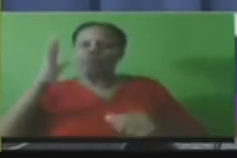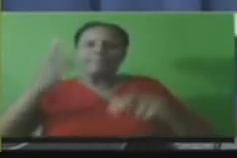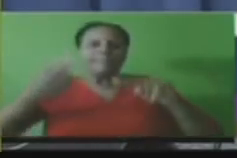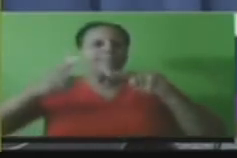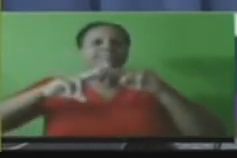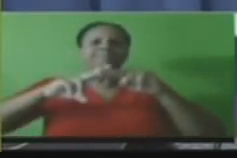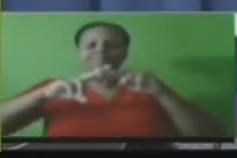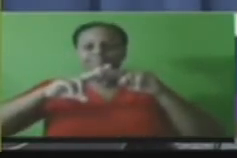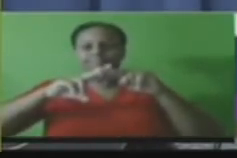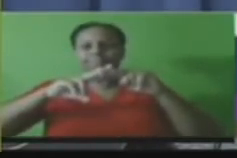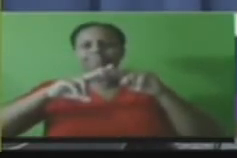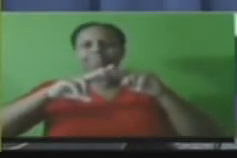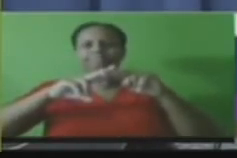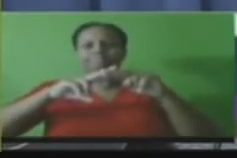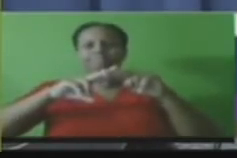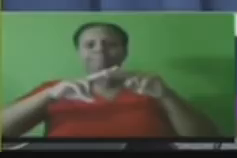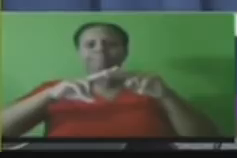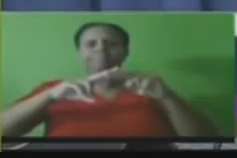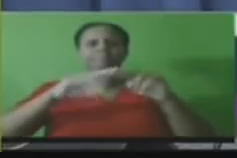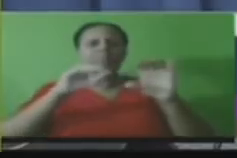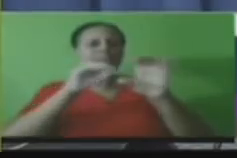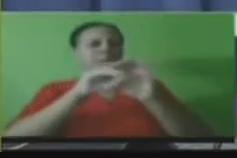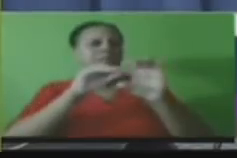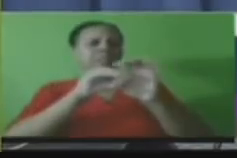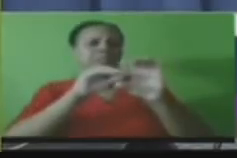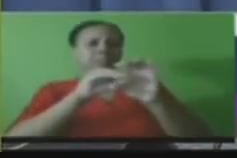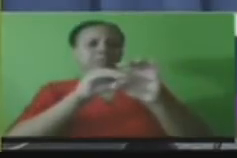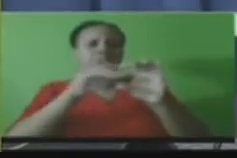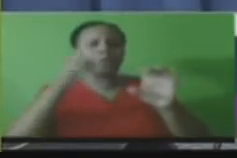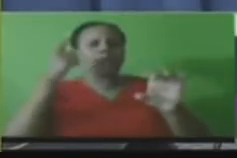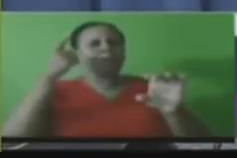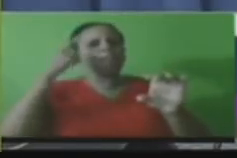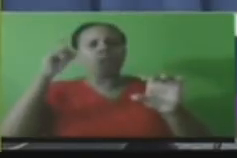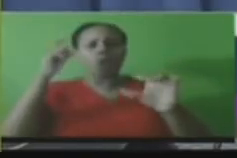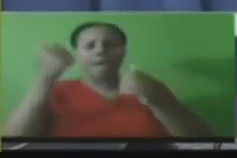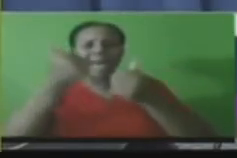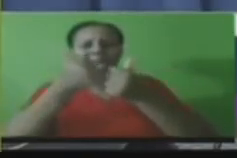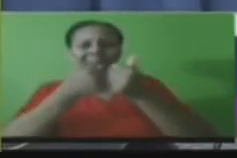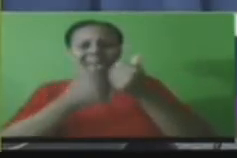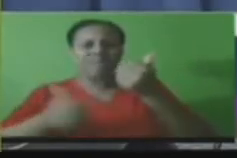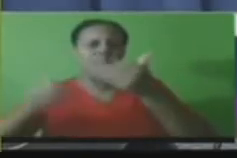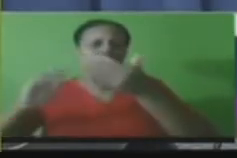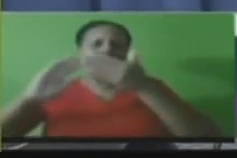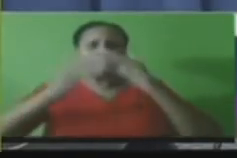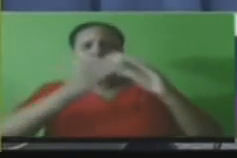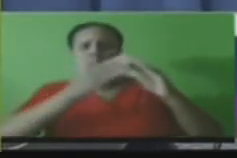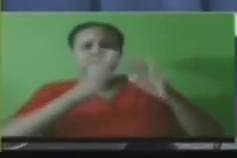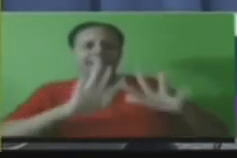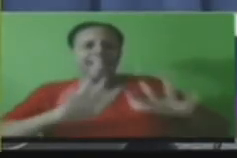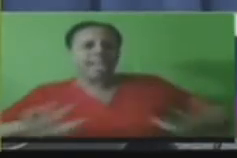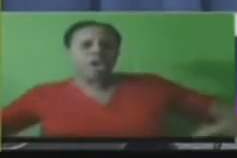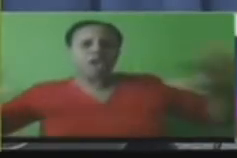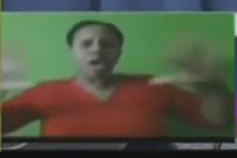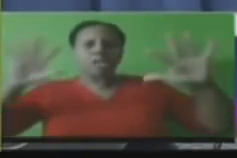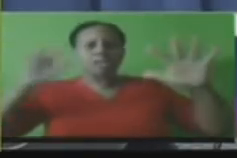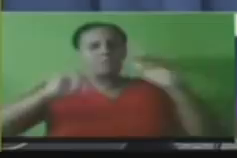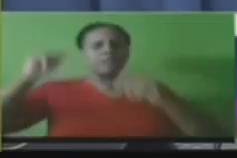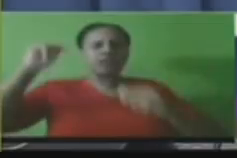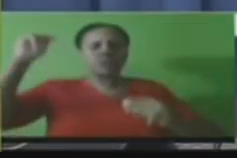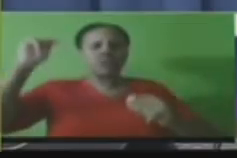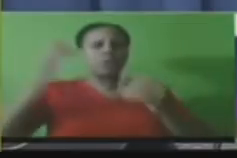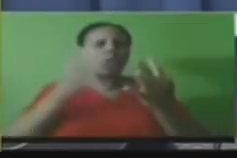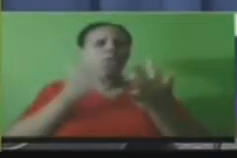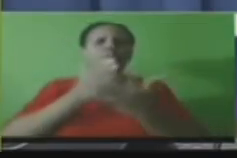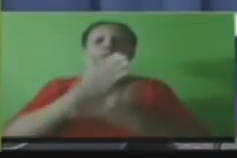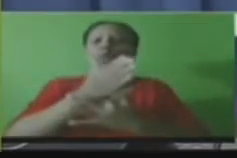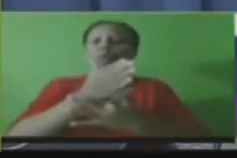town in Trinidad and Tobago via the reach of 109 health centers. Because now we have enough vaccines to